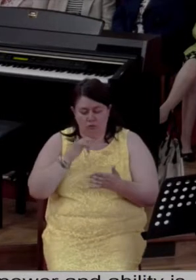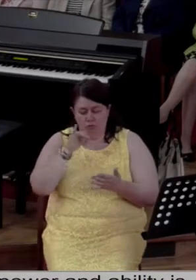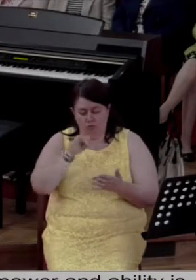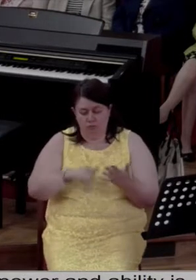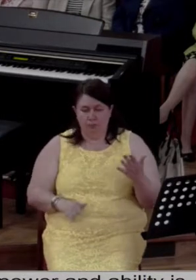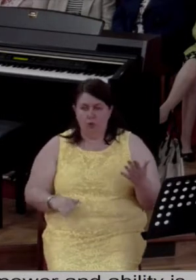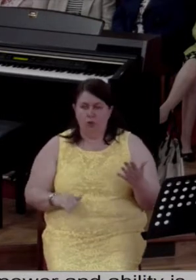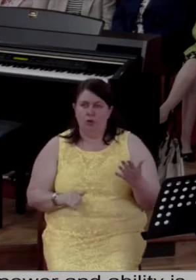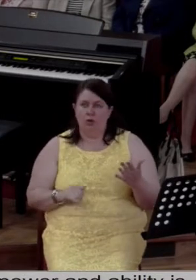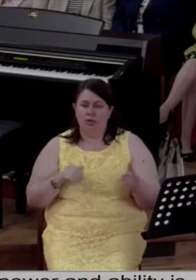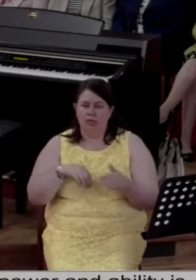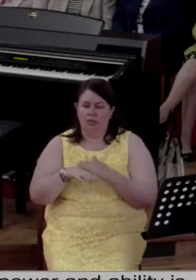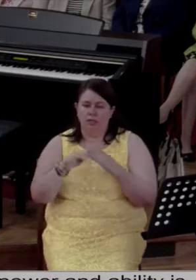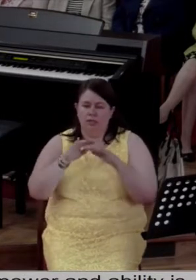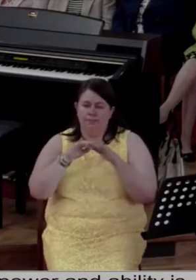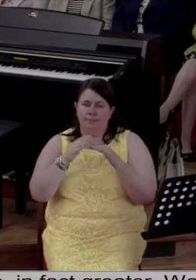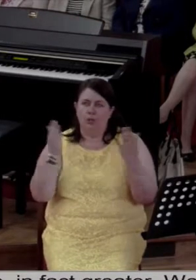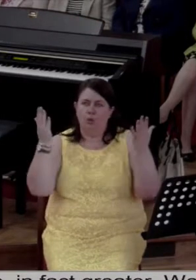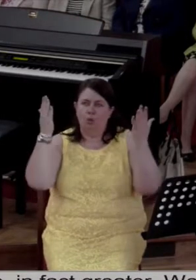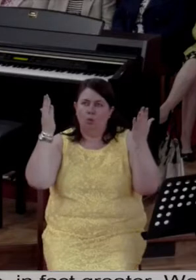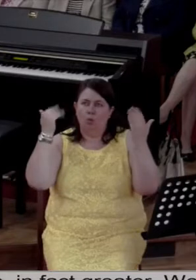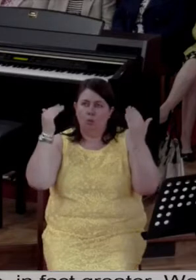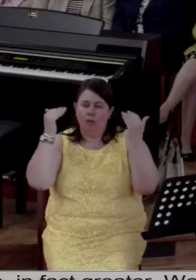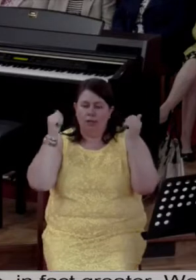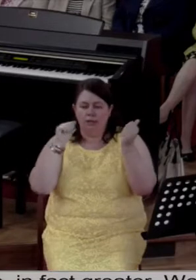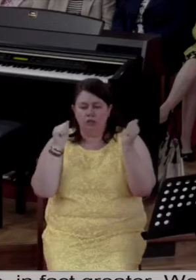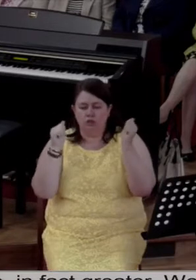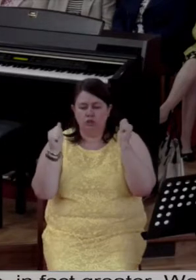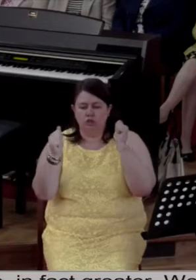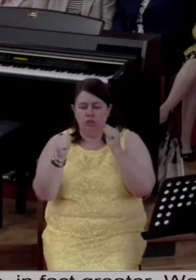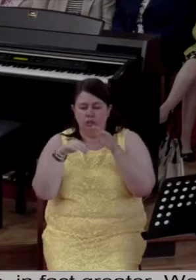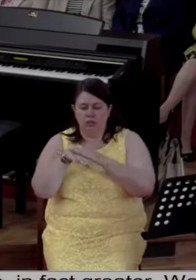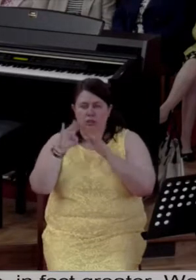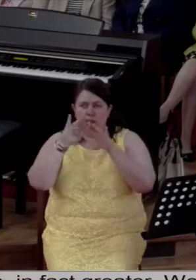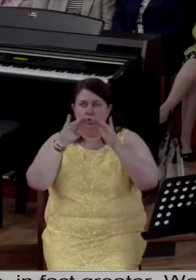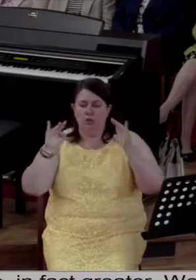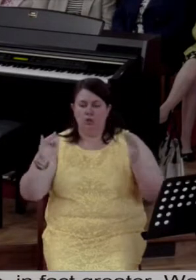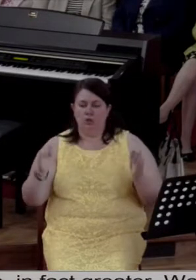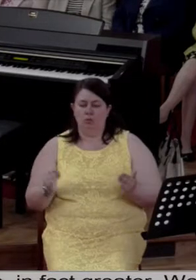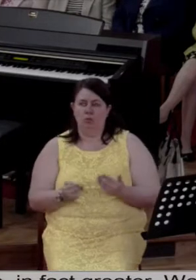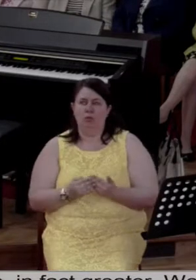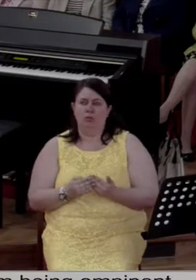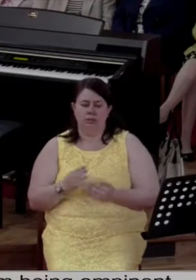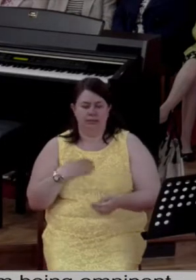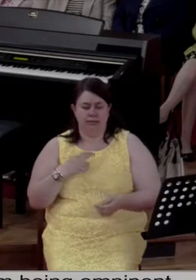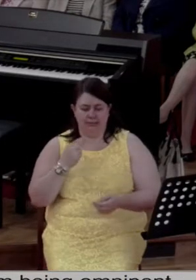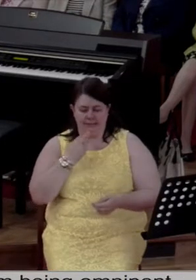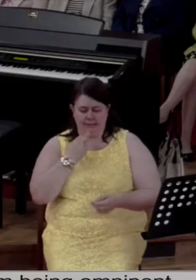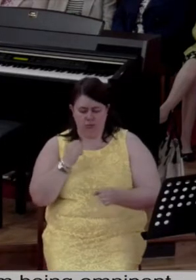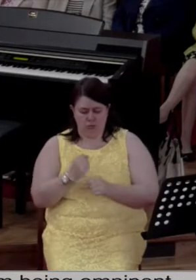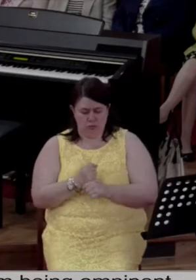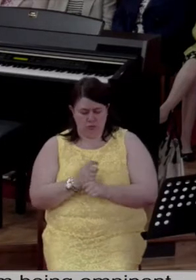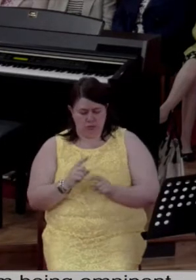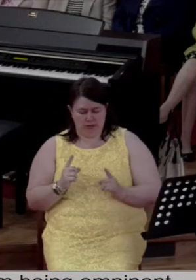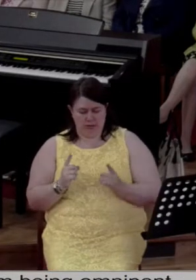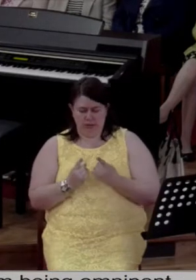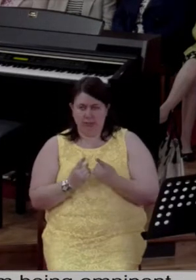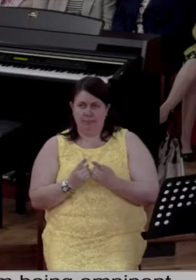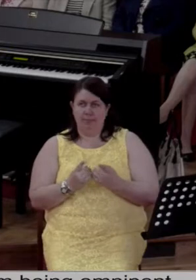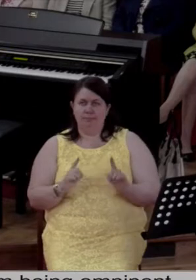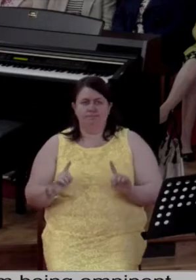on climate change and about the urgency of needing to do something